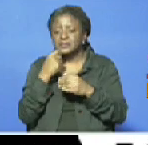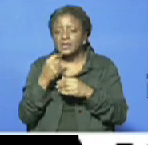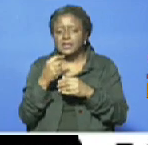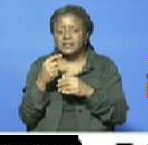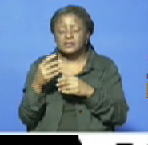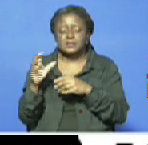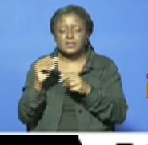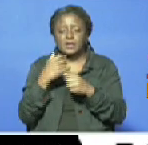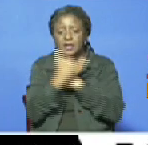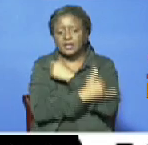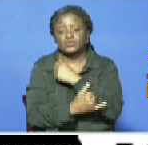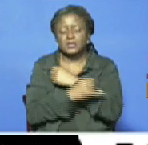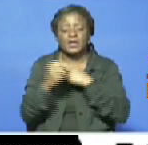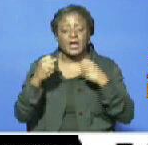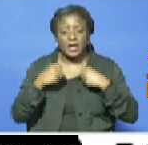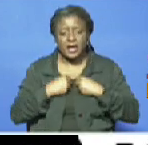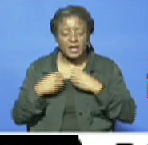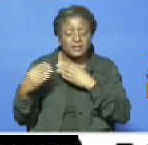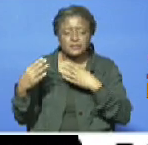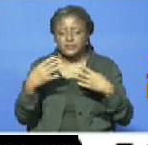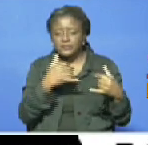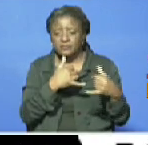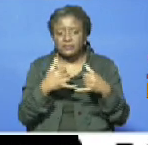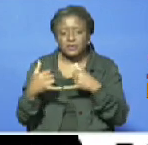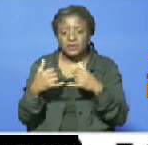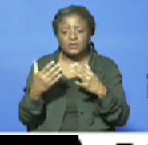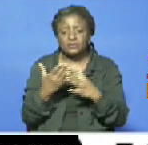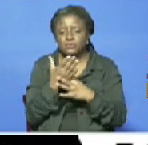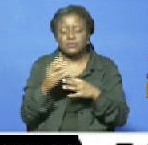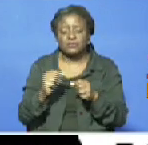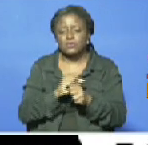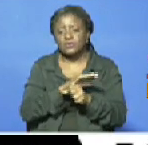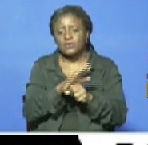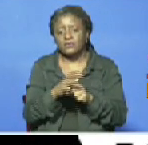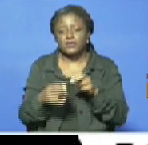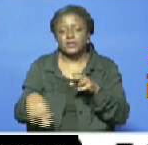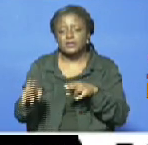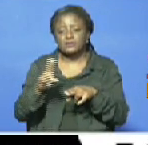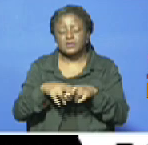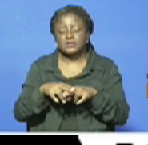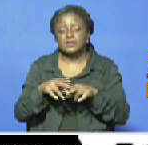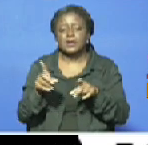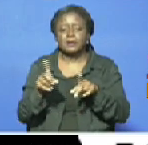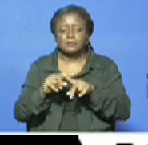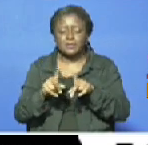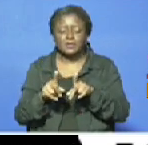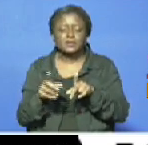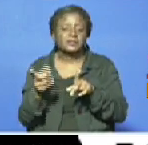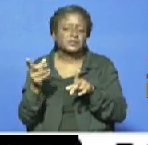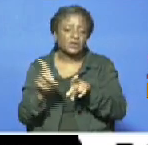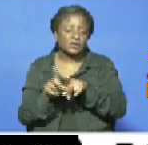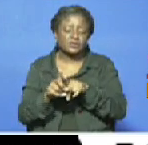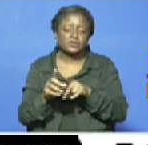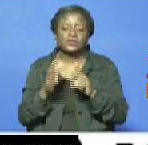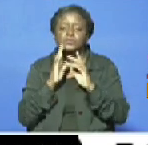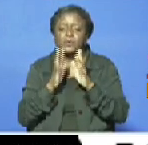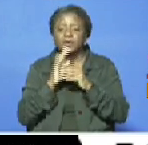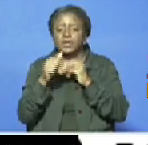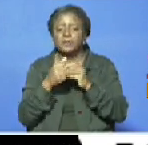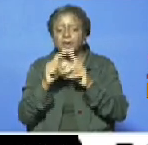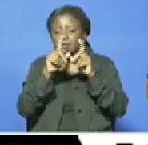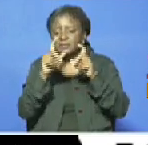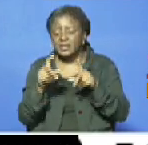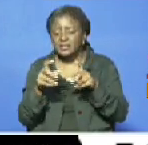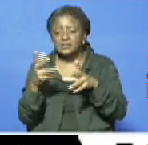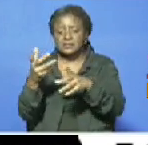battled through the COVID waves. The Prime Minister, however, addressed various concerns, including tests that are being taken prior